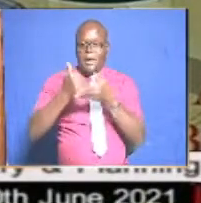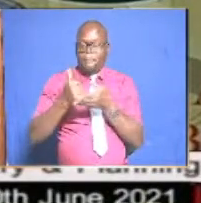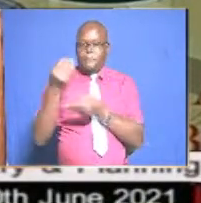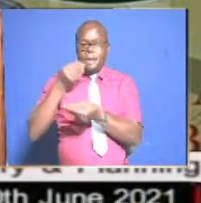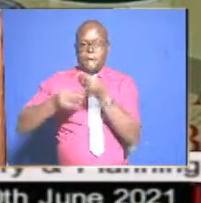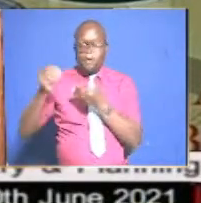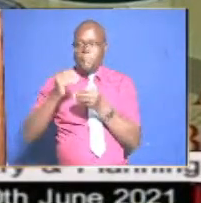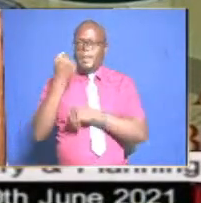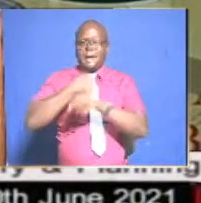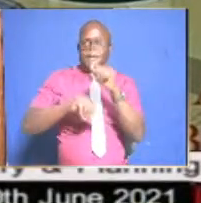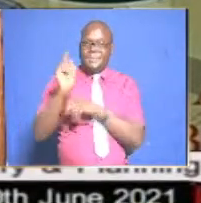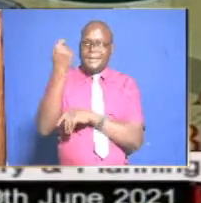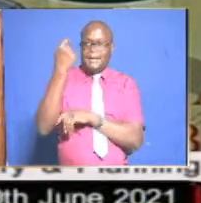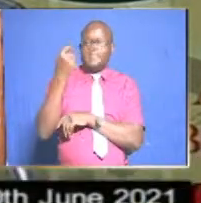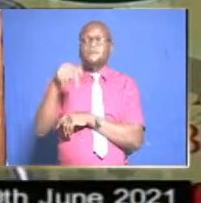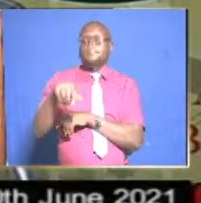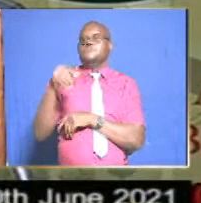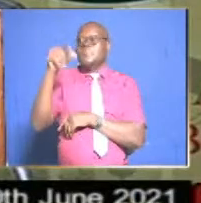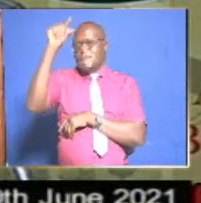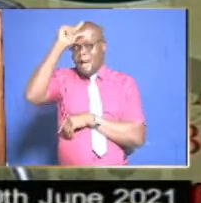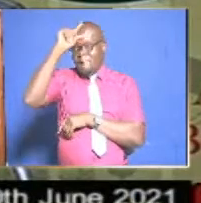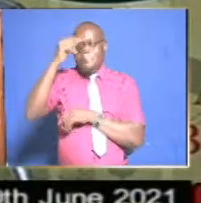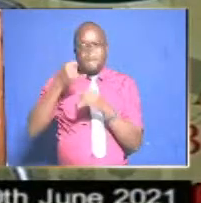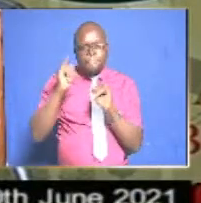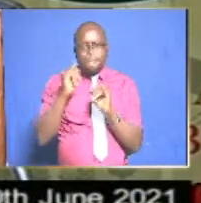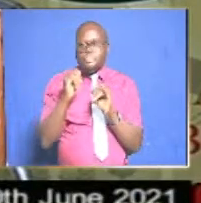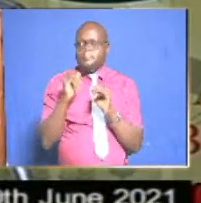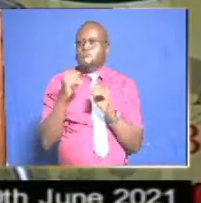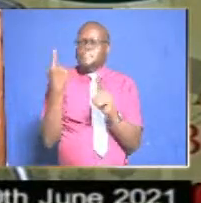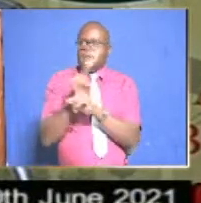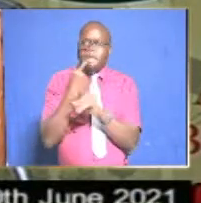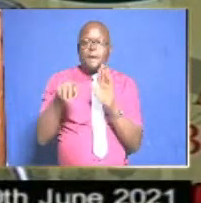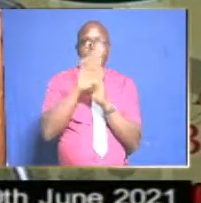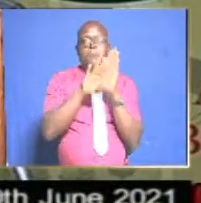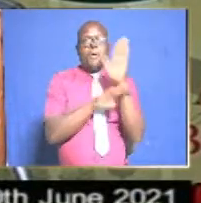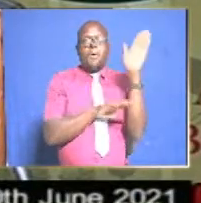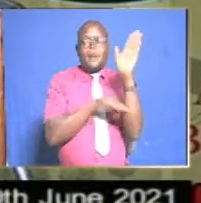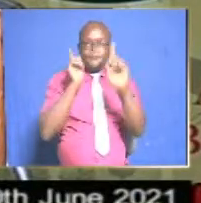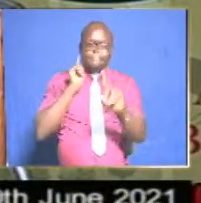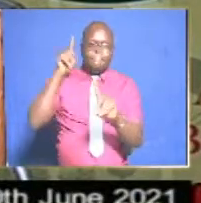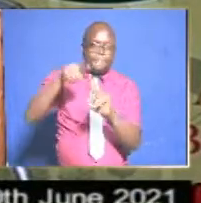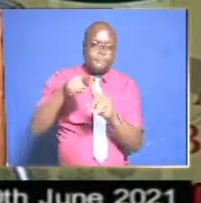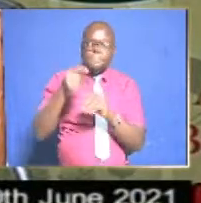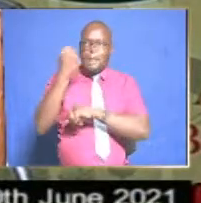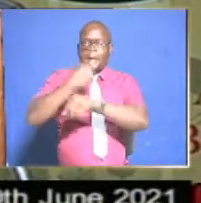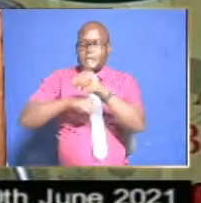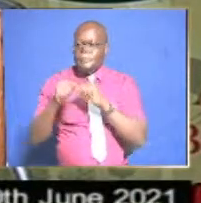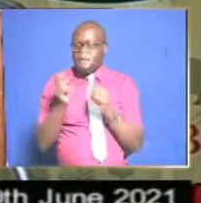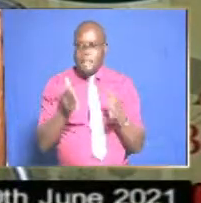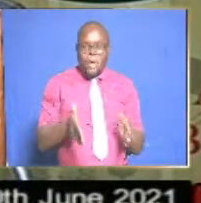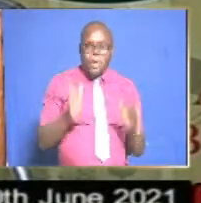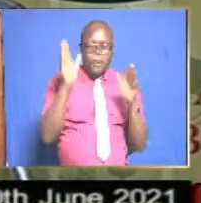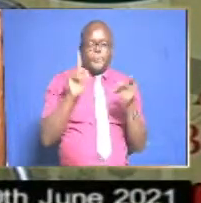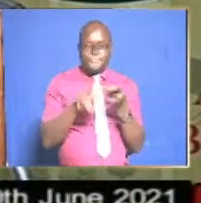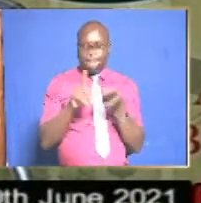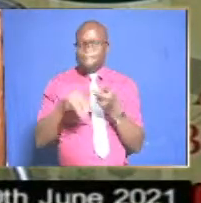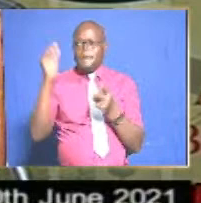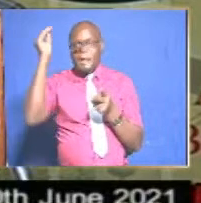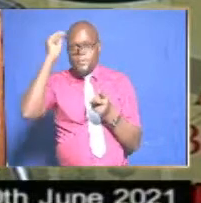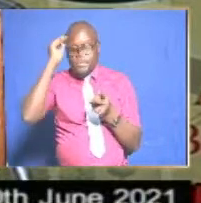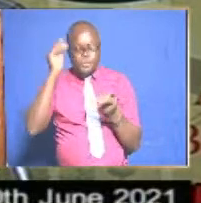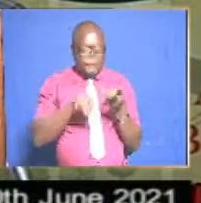country, the government implemented a comprehensive economic stimulus program targeting activities in infrastructure,